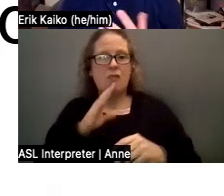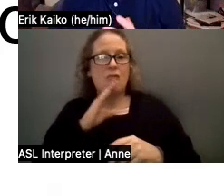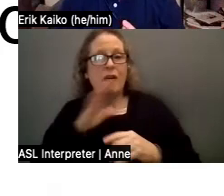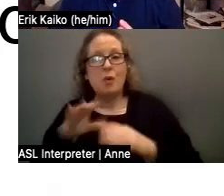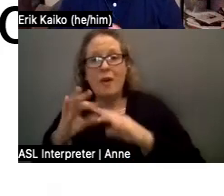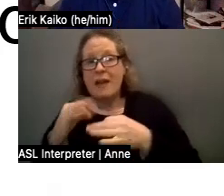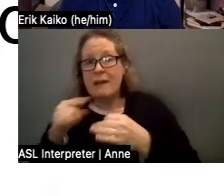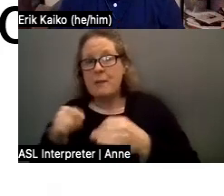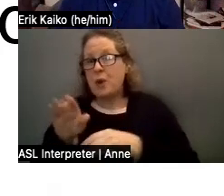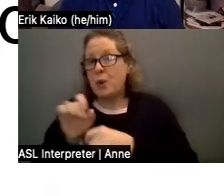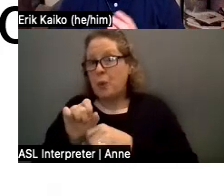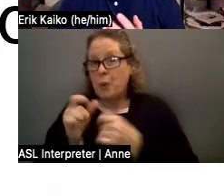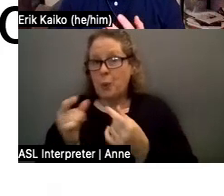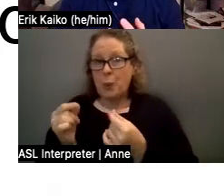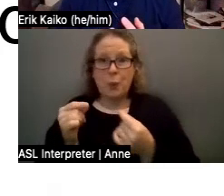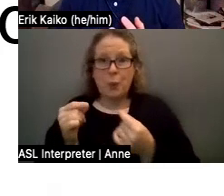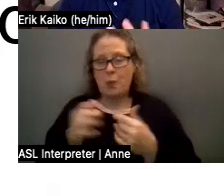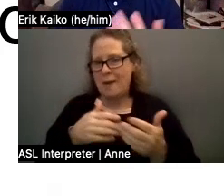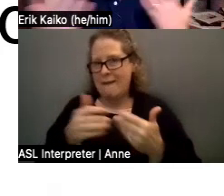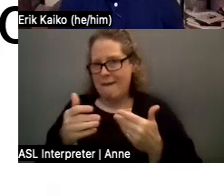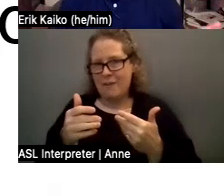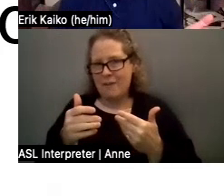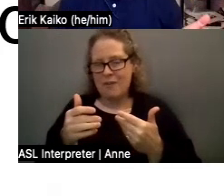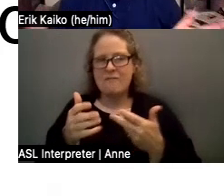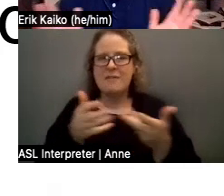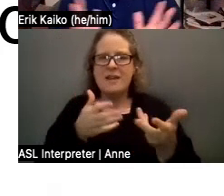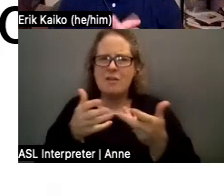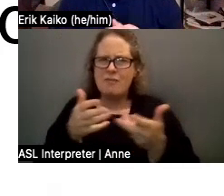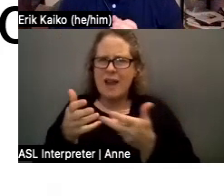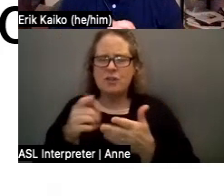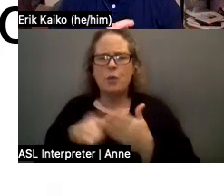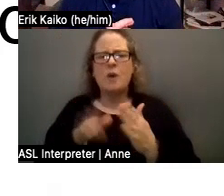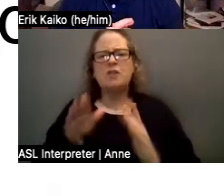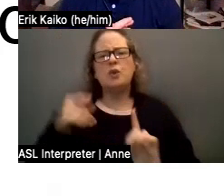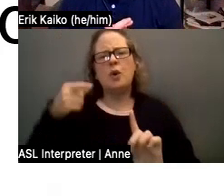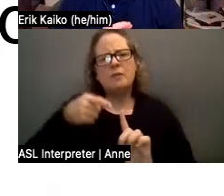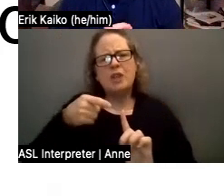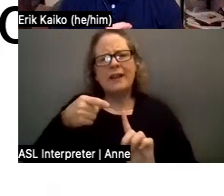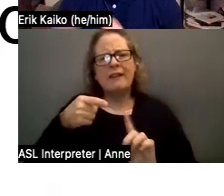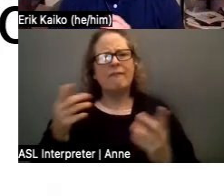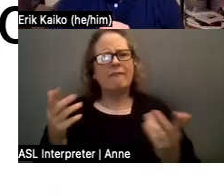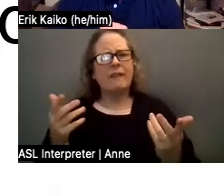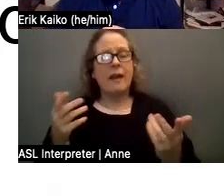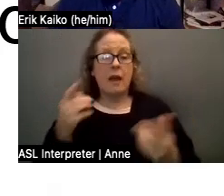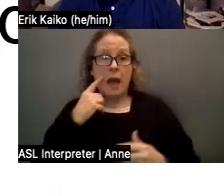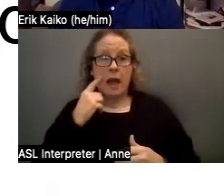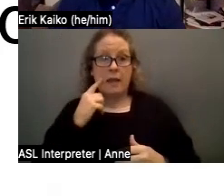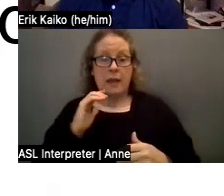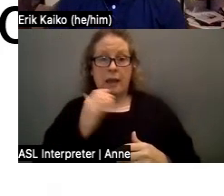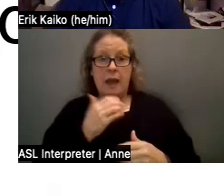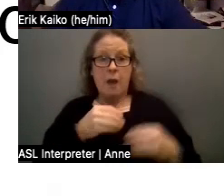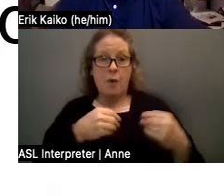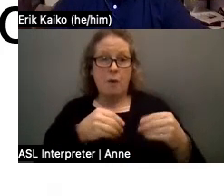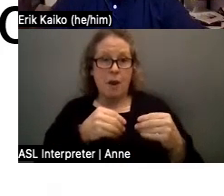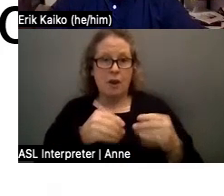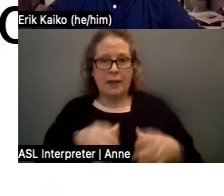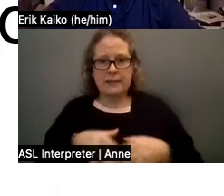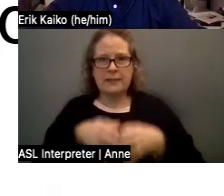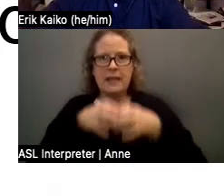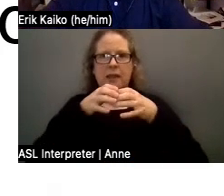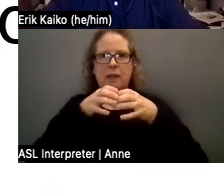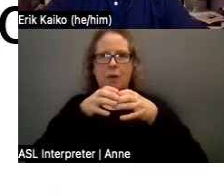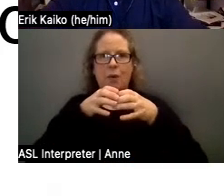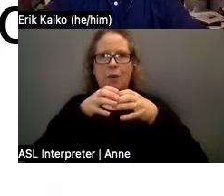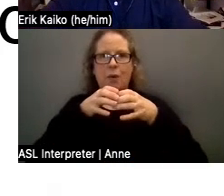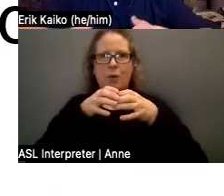you're doing or whatever it may be, what is your objective for that, right? I think our marketing silos, sometimes it's very easy to feel